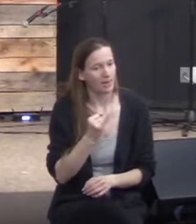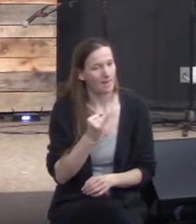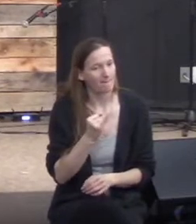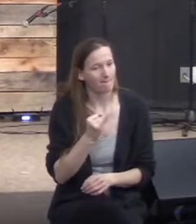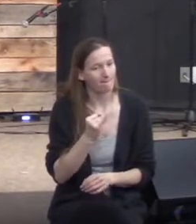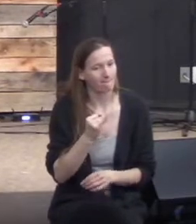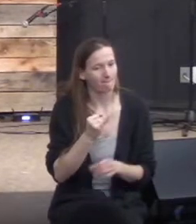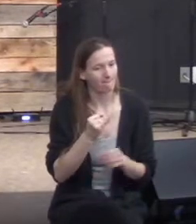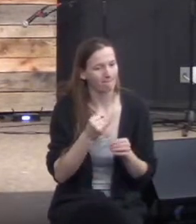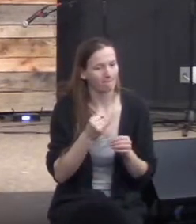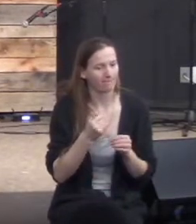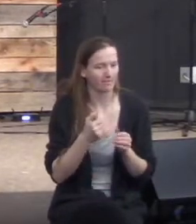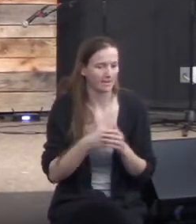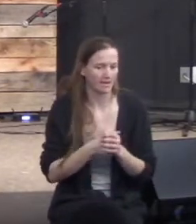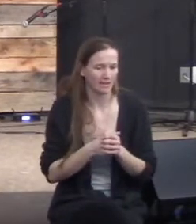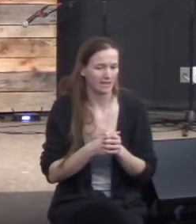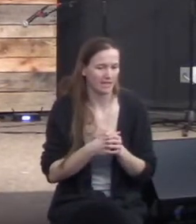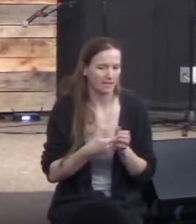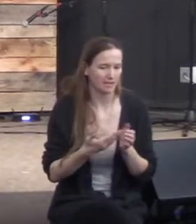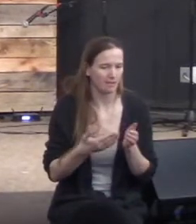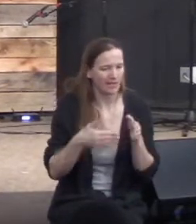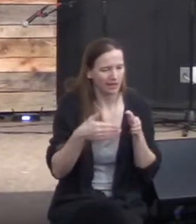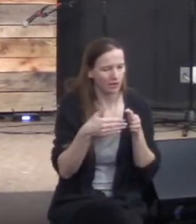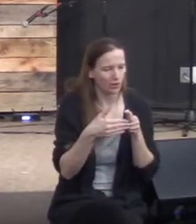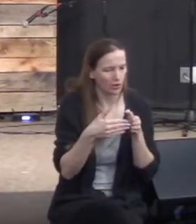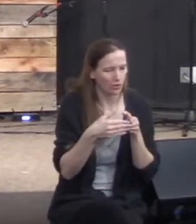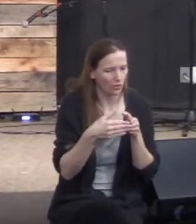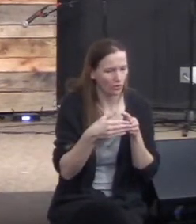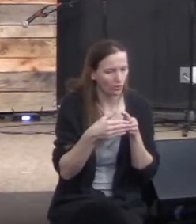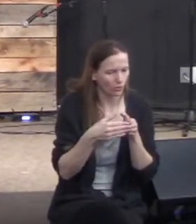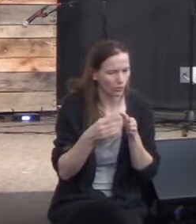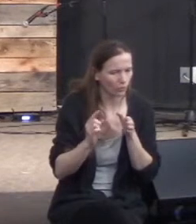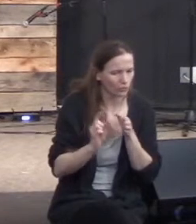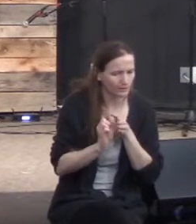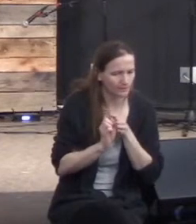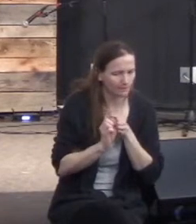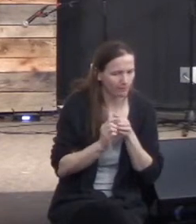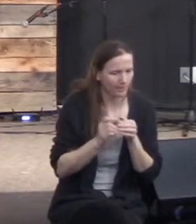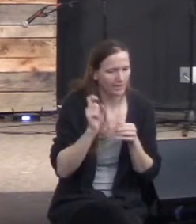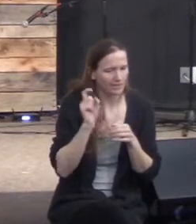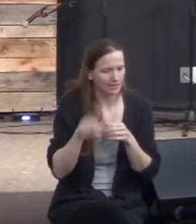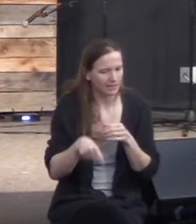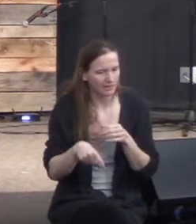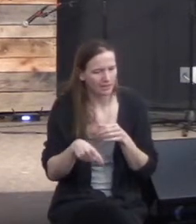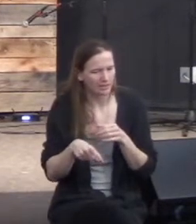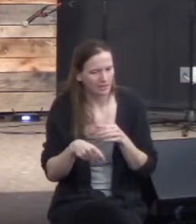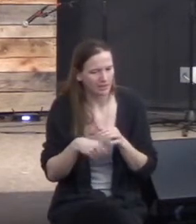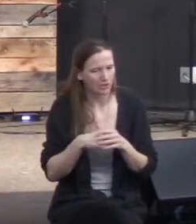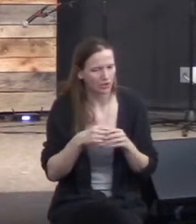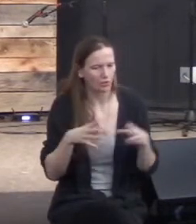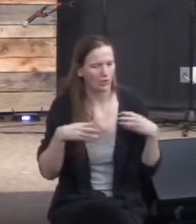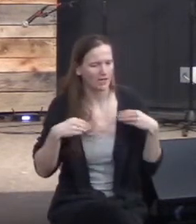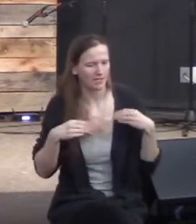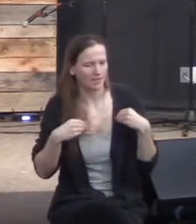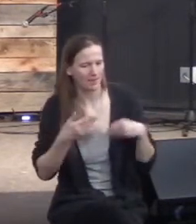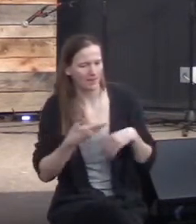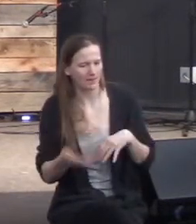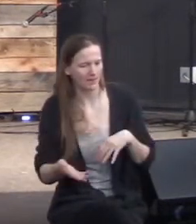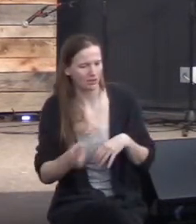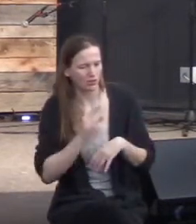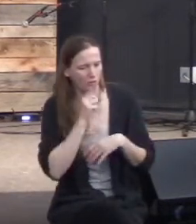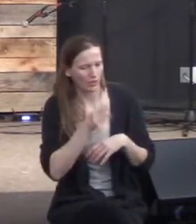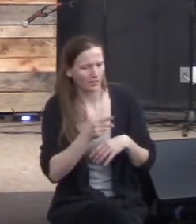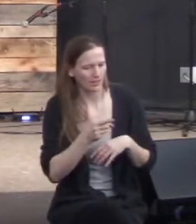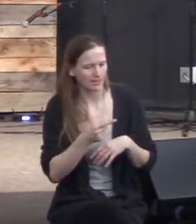cornered. You have to own what you're really saying about yourself. You have to own it.